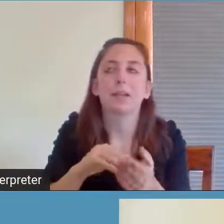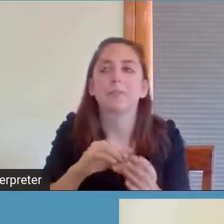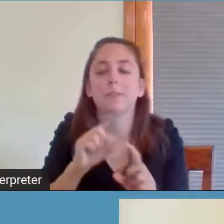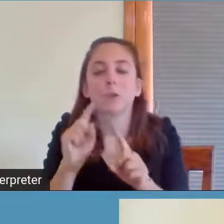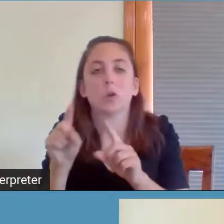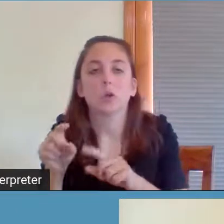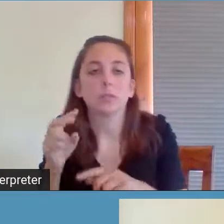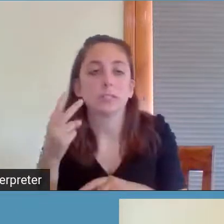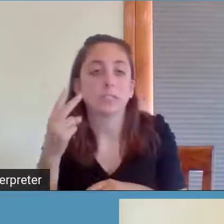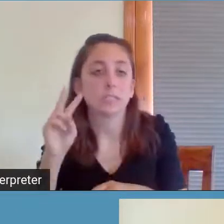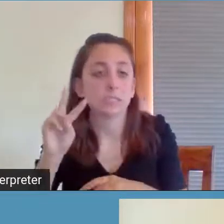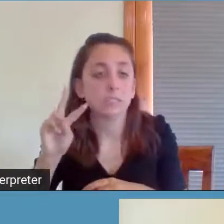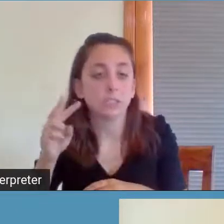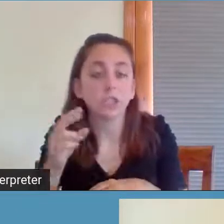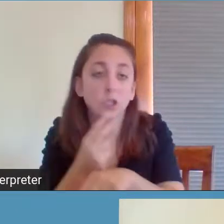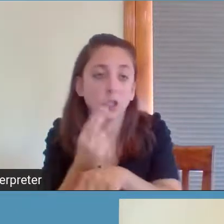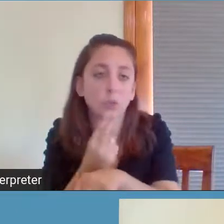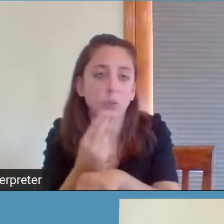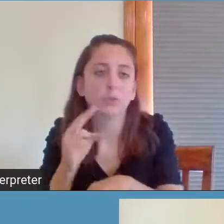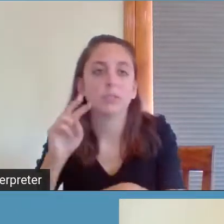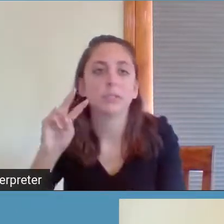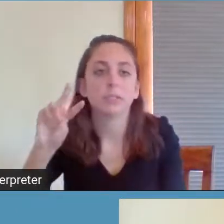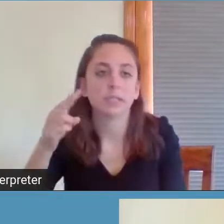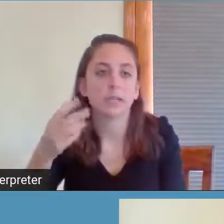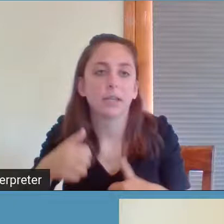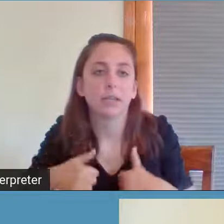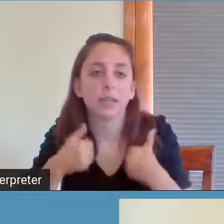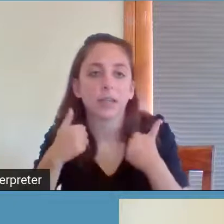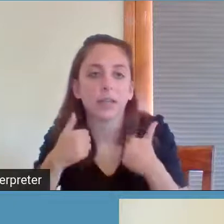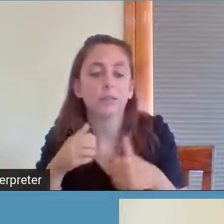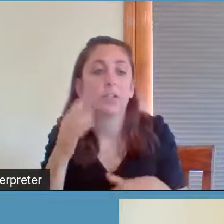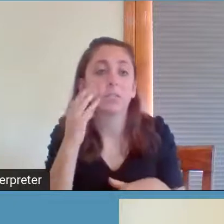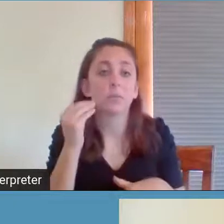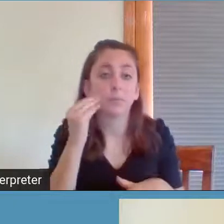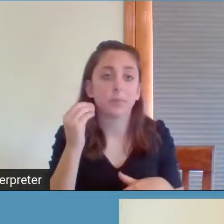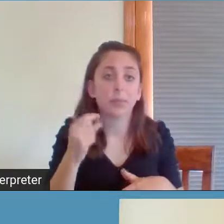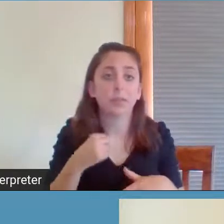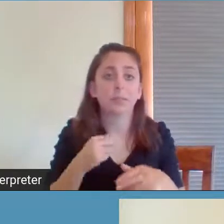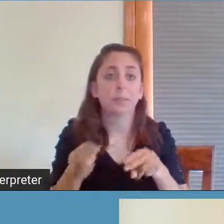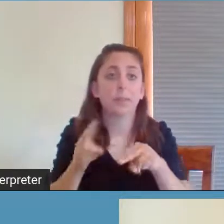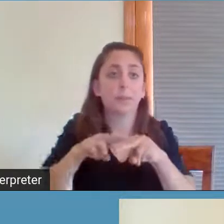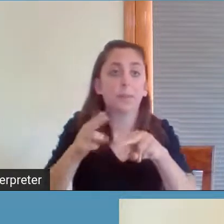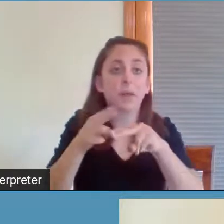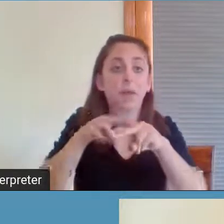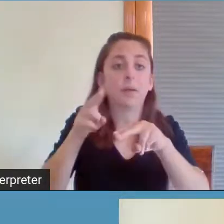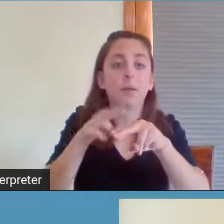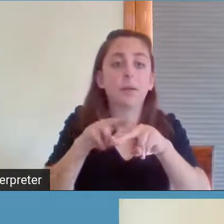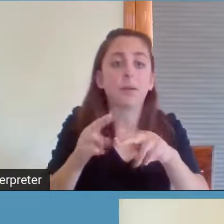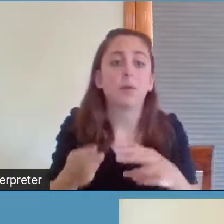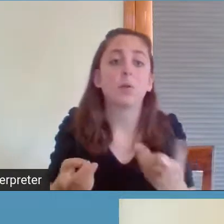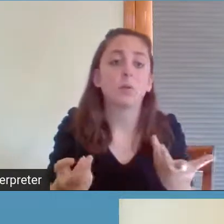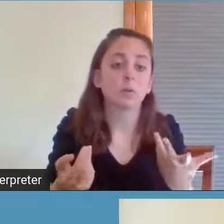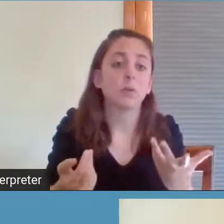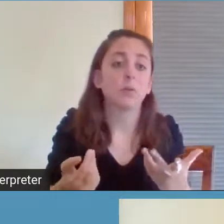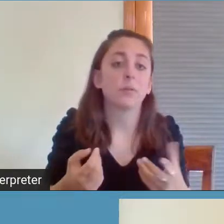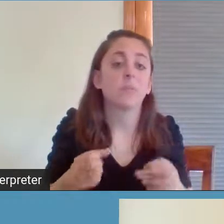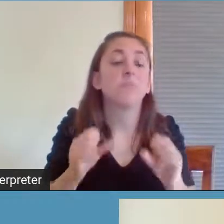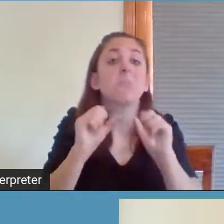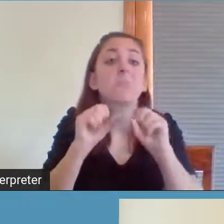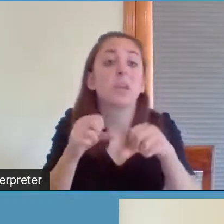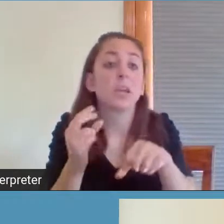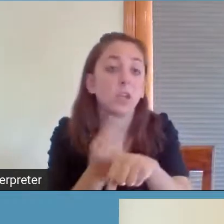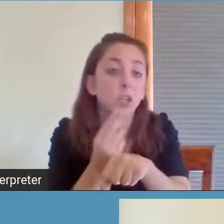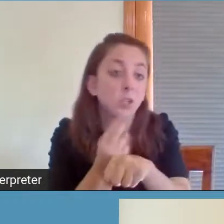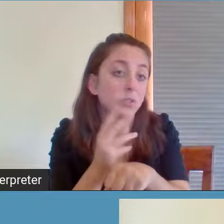the skills that I gained from experience of putting in a show to experiencing second life was I could use that for Cuts